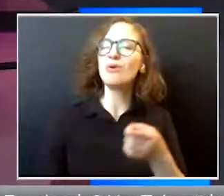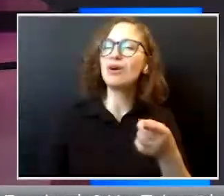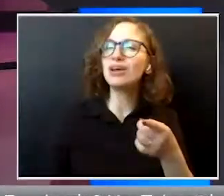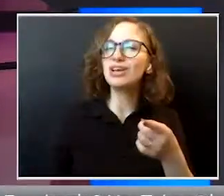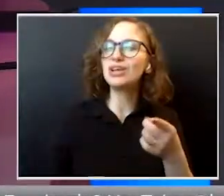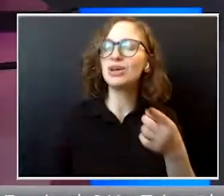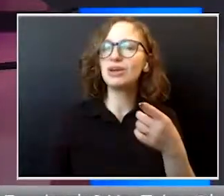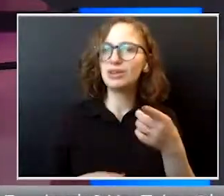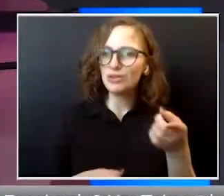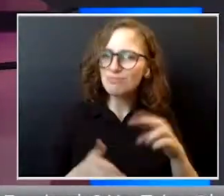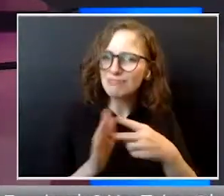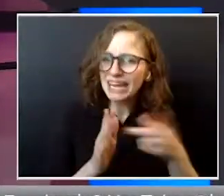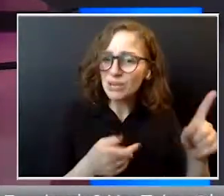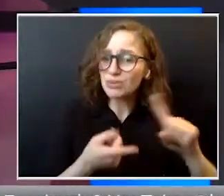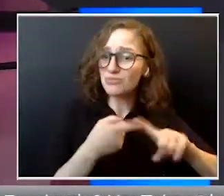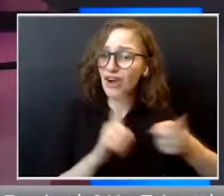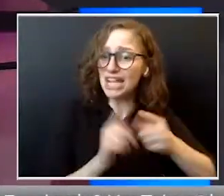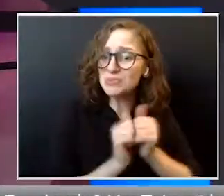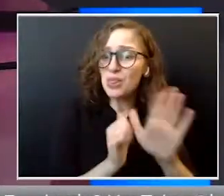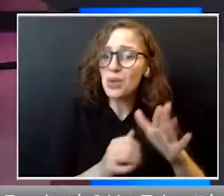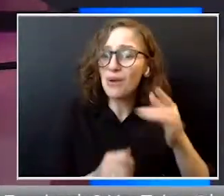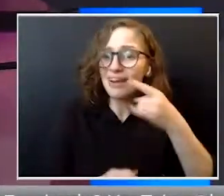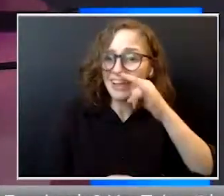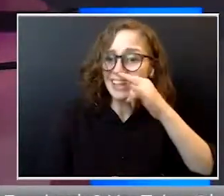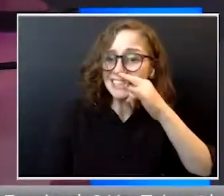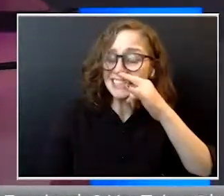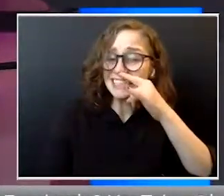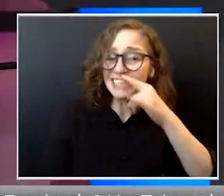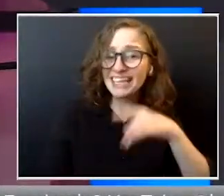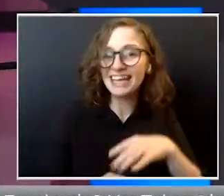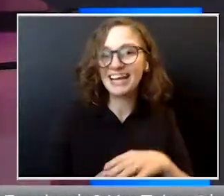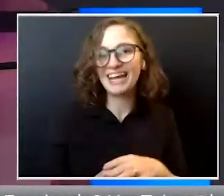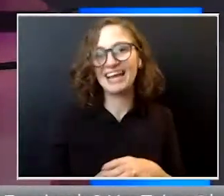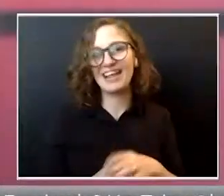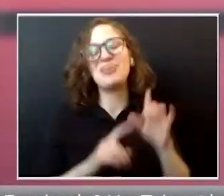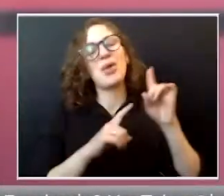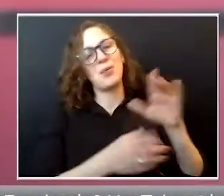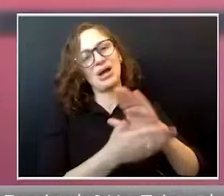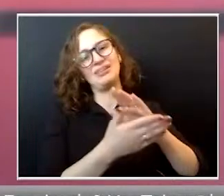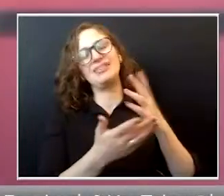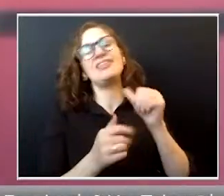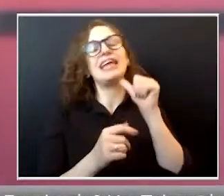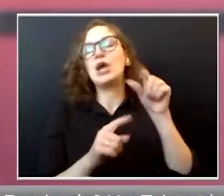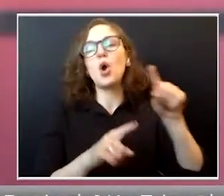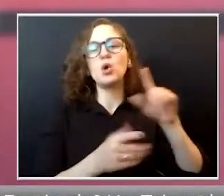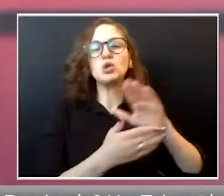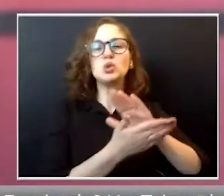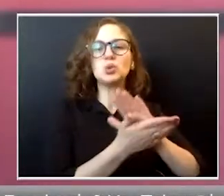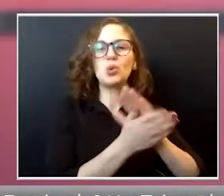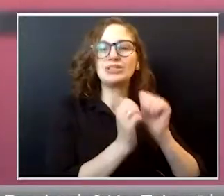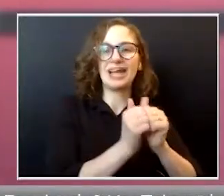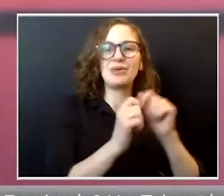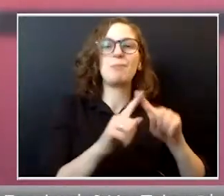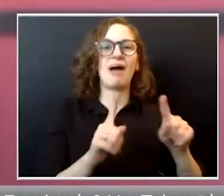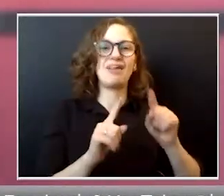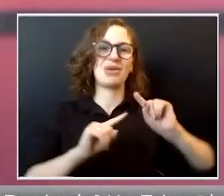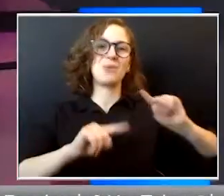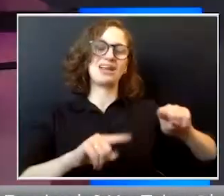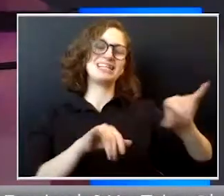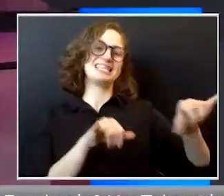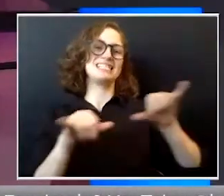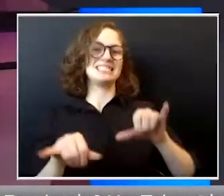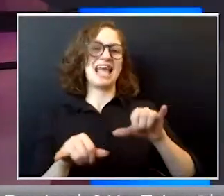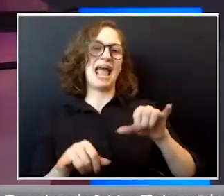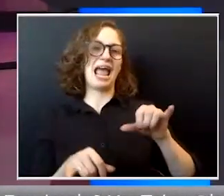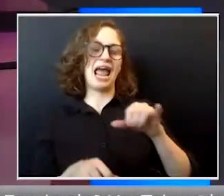your kids? They were fraternity. They went in school together, but they were in the same fraternity. I love that. Yes. Just sidebar,